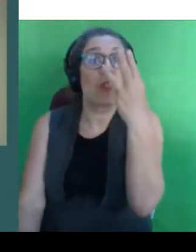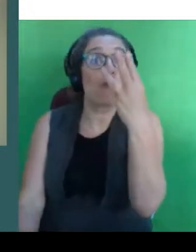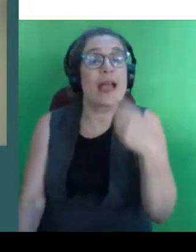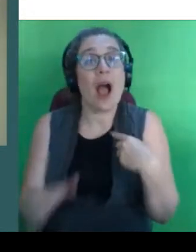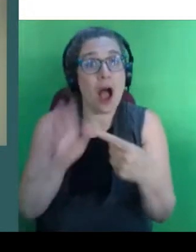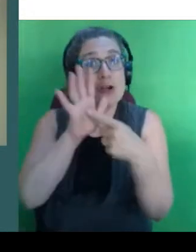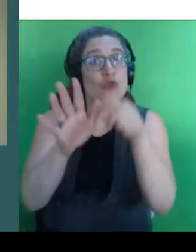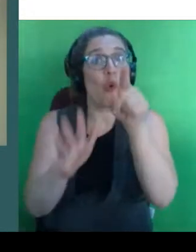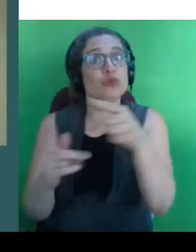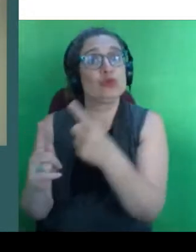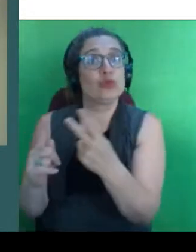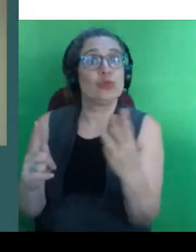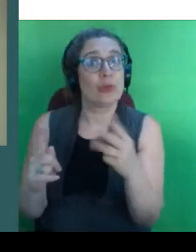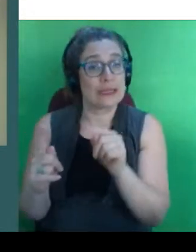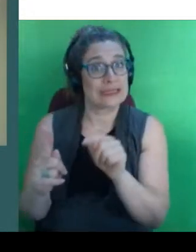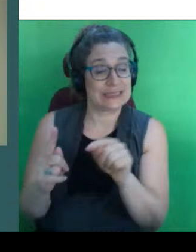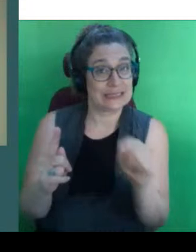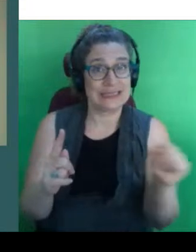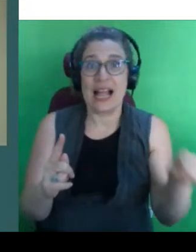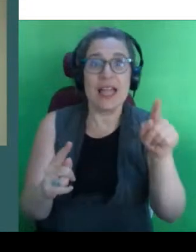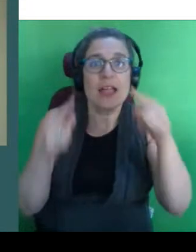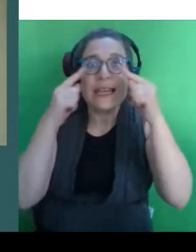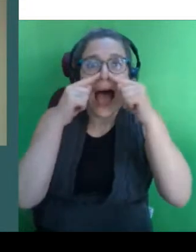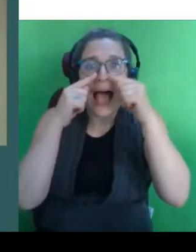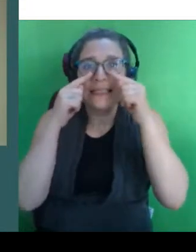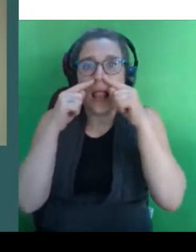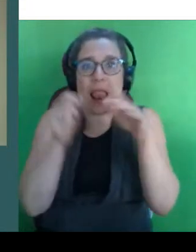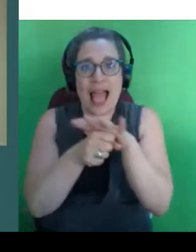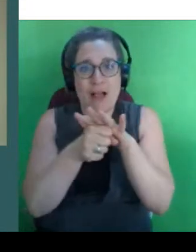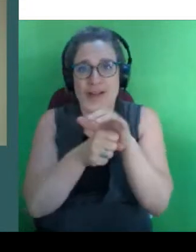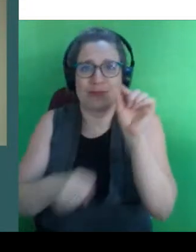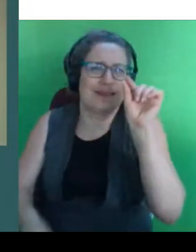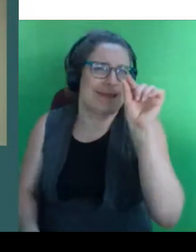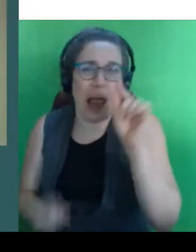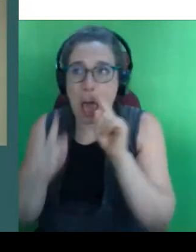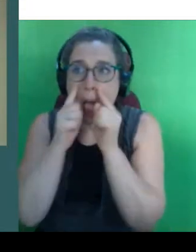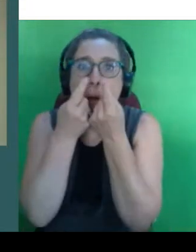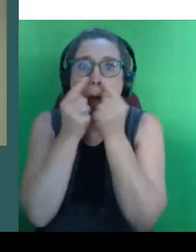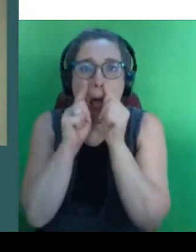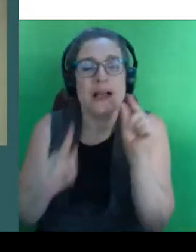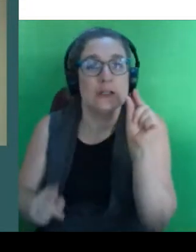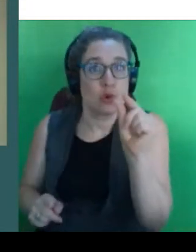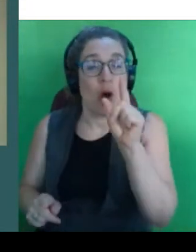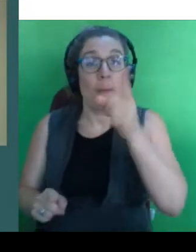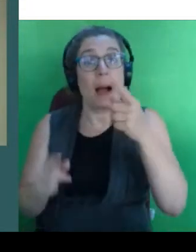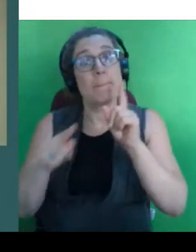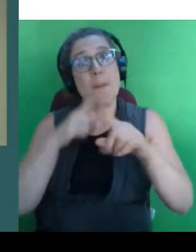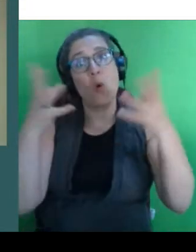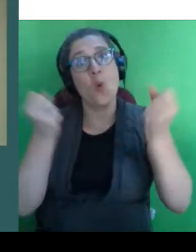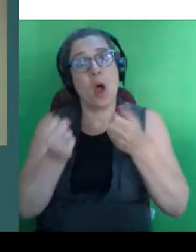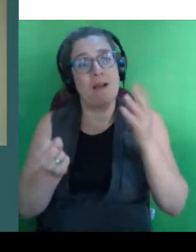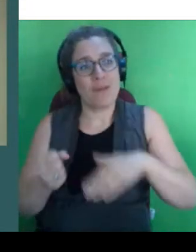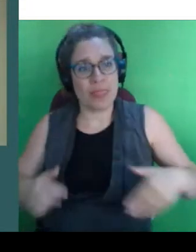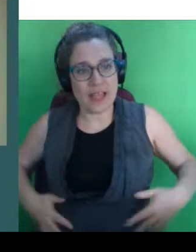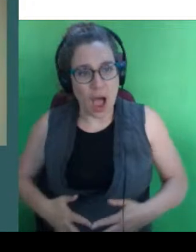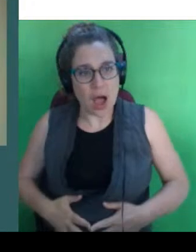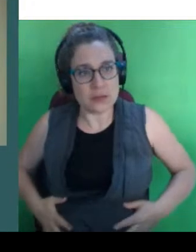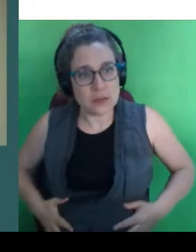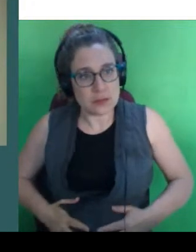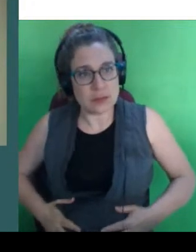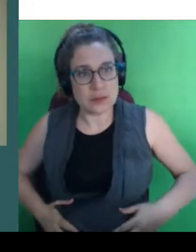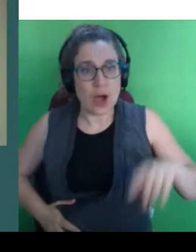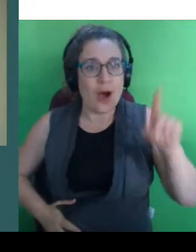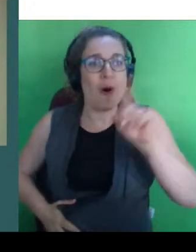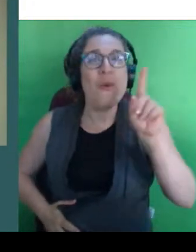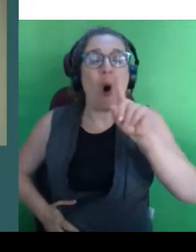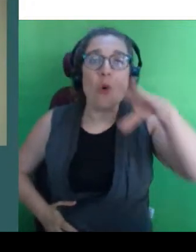nasal surface area is tiny. What absorption that does happen comes from the gut, because what goes in your nose goes down the back of the